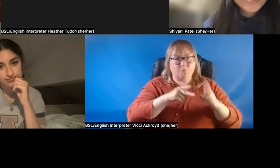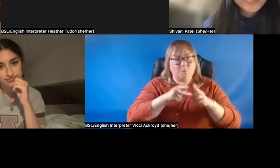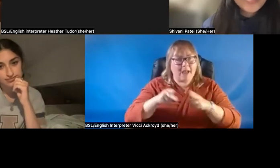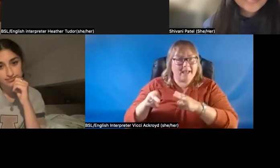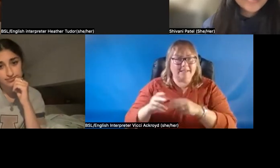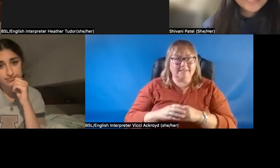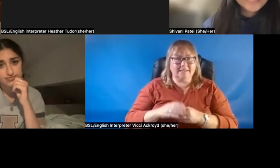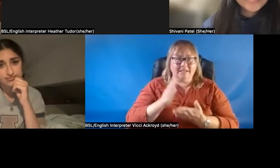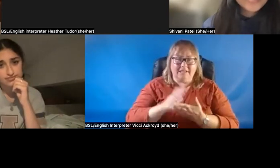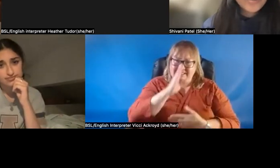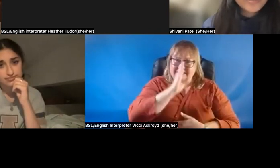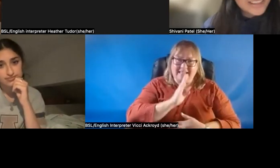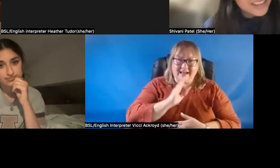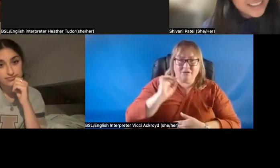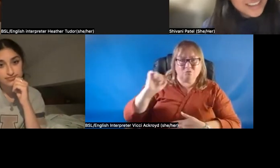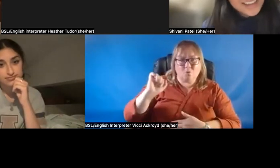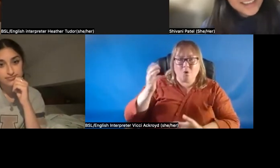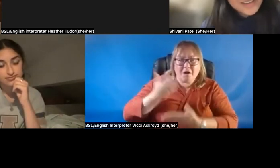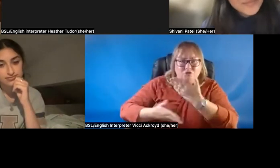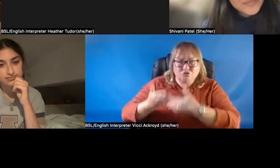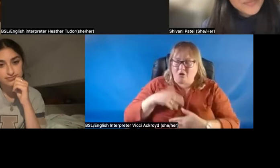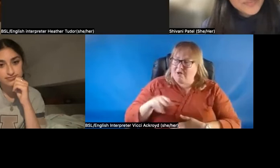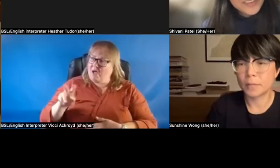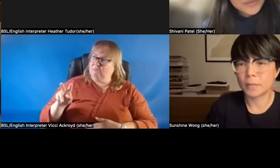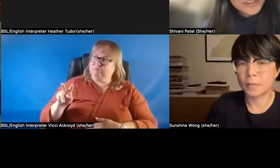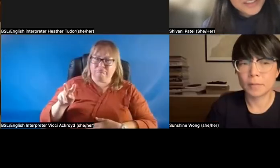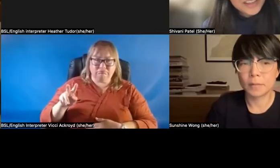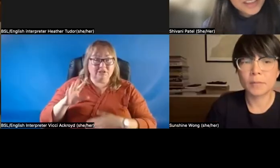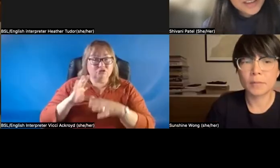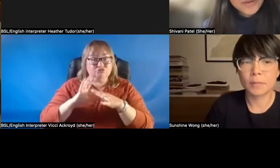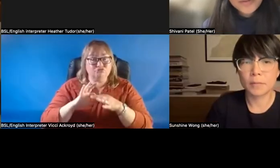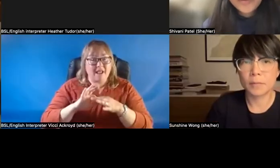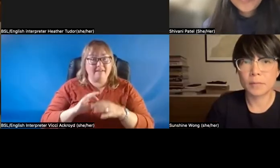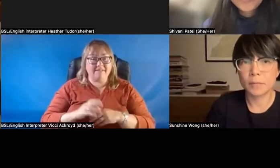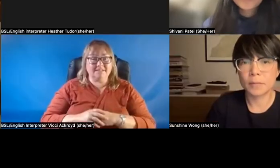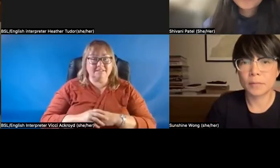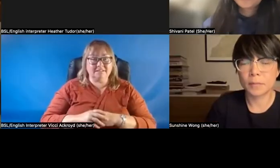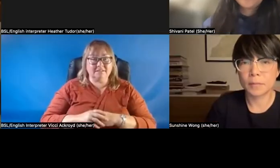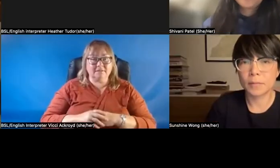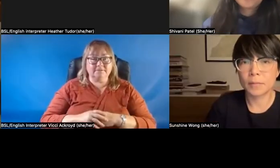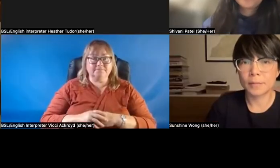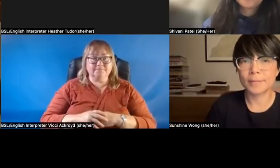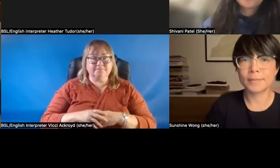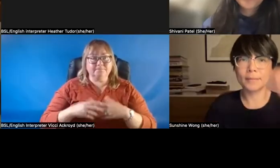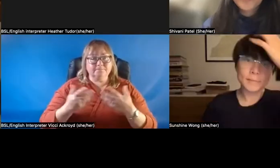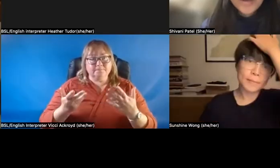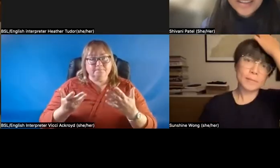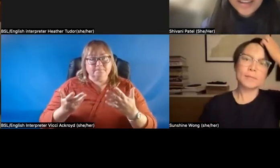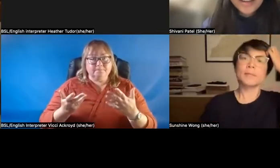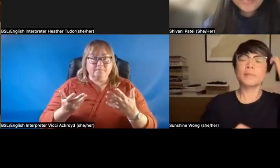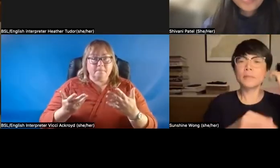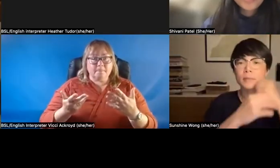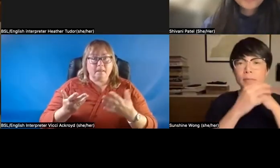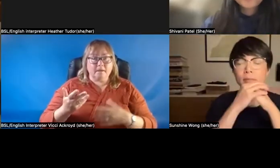to hear the stories because it's just so relevant. You would just think that maybe you'd be taught